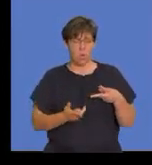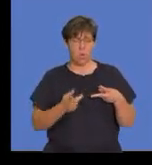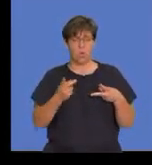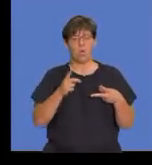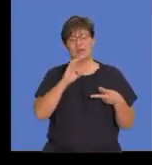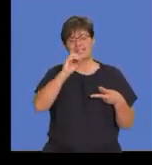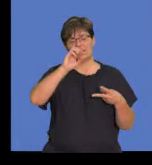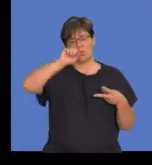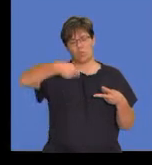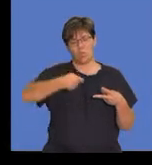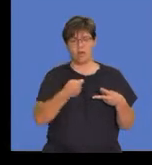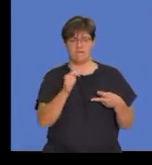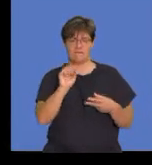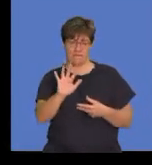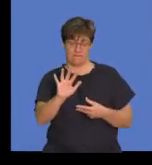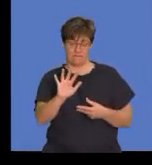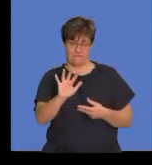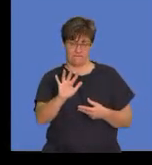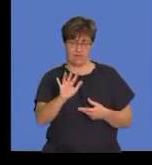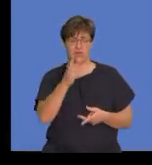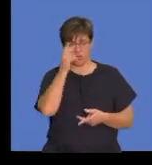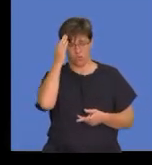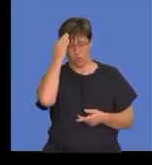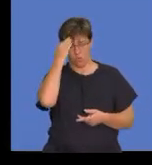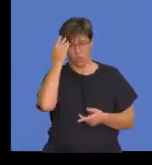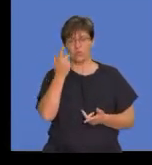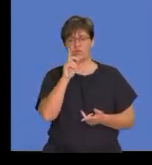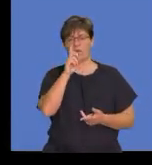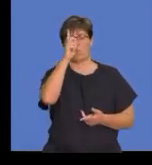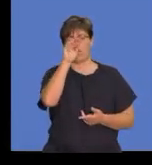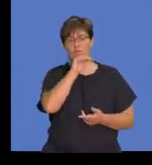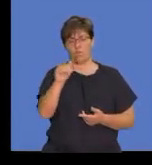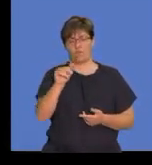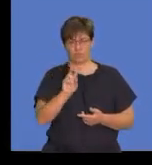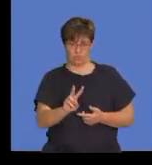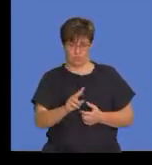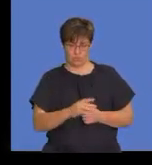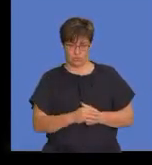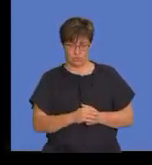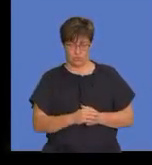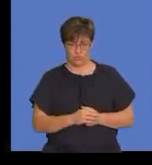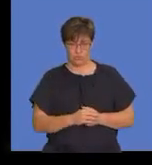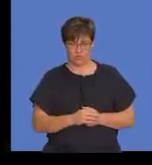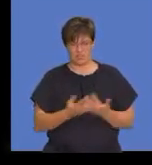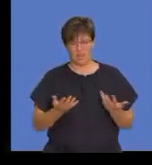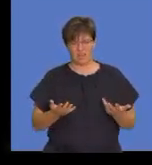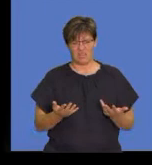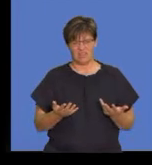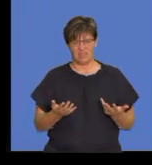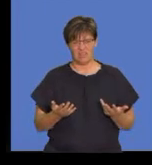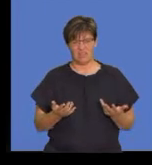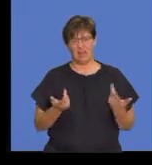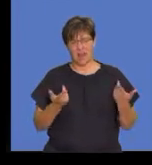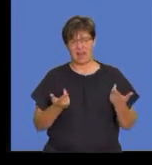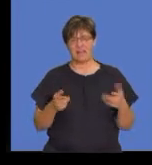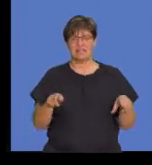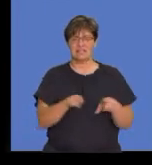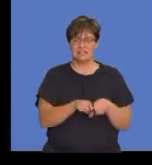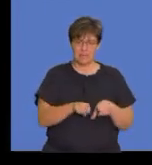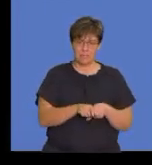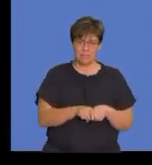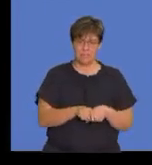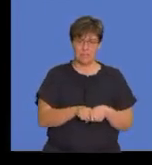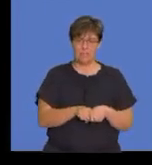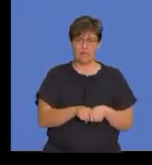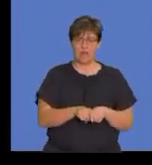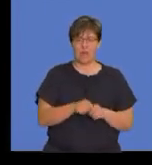as 0.5, which we know is the same as 1/2. So it can always be given as either a